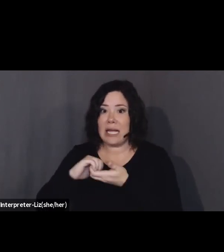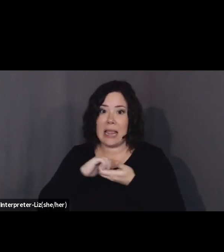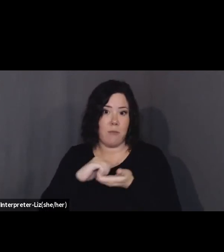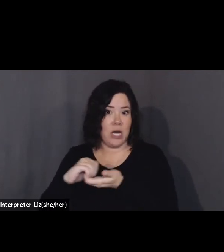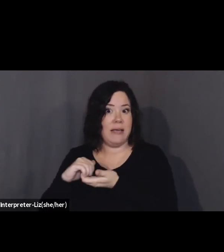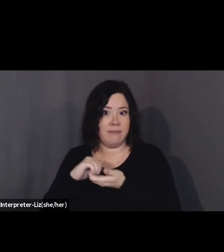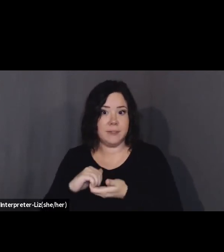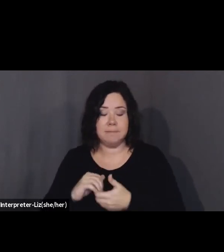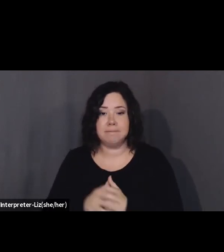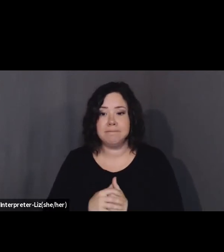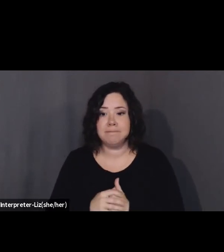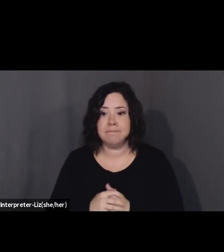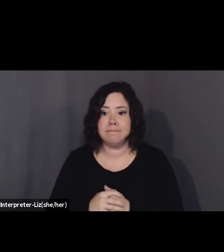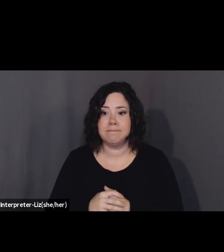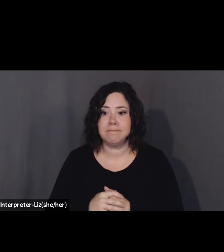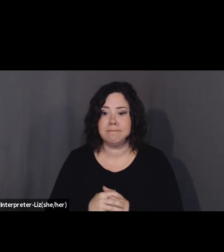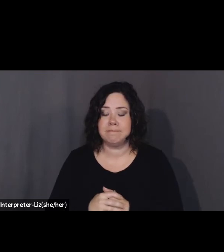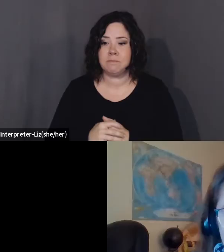the research project.